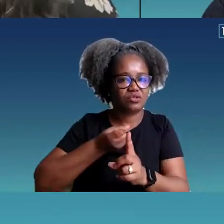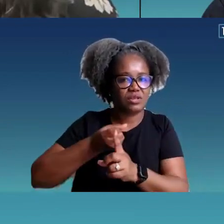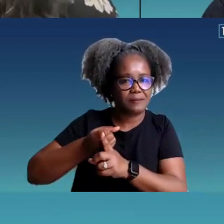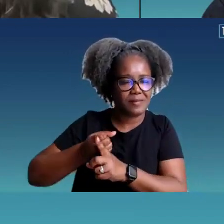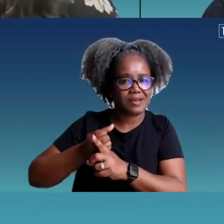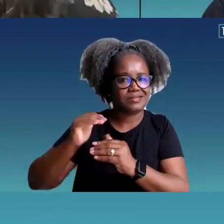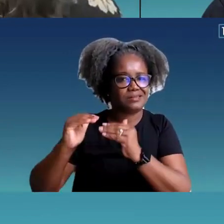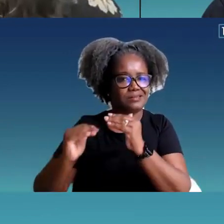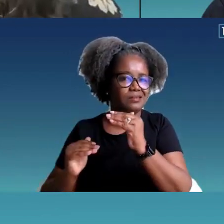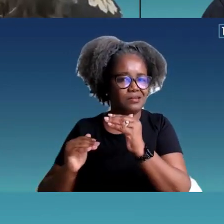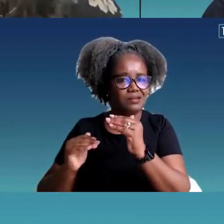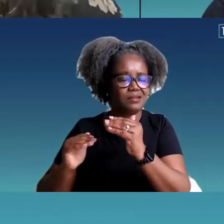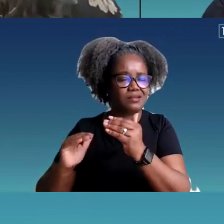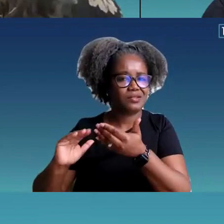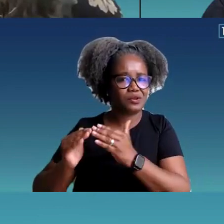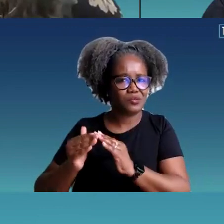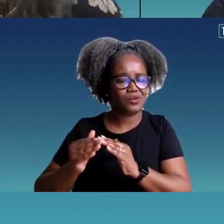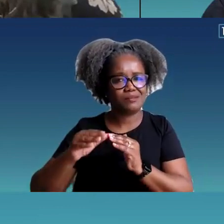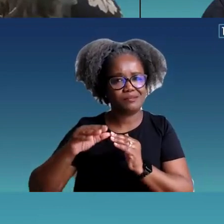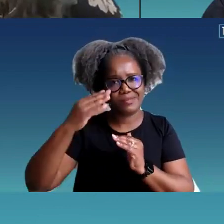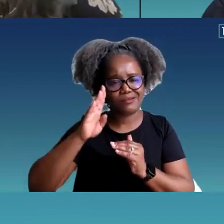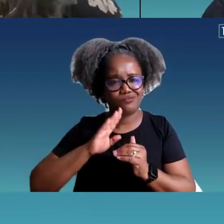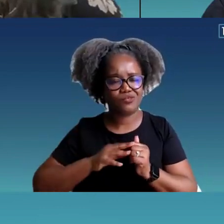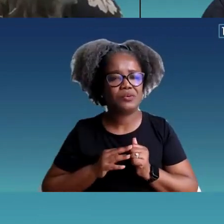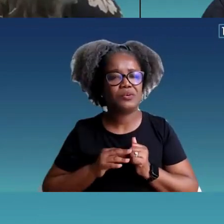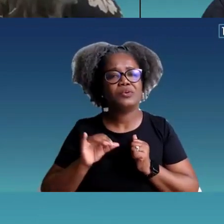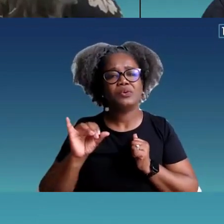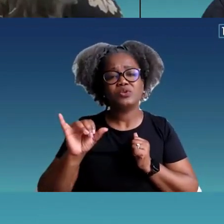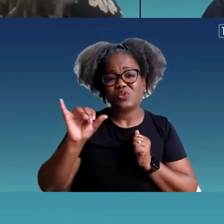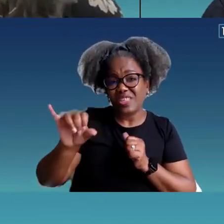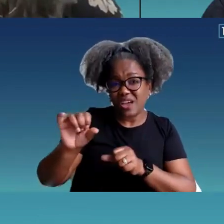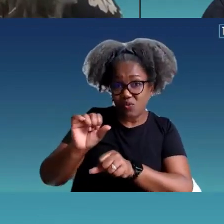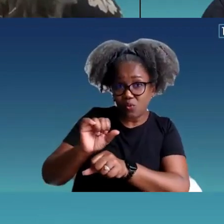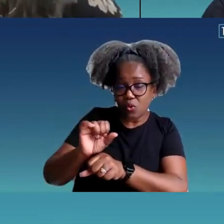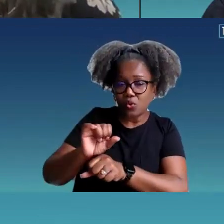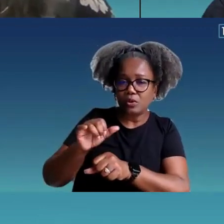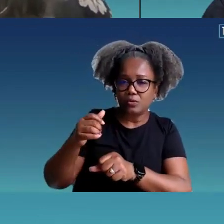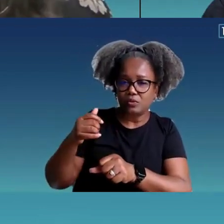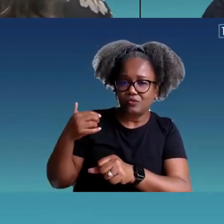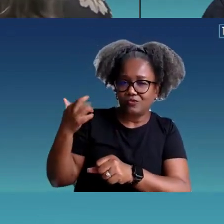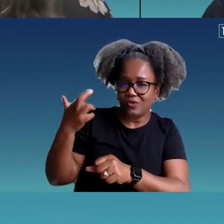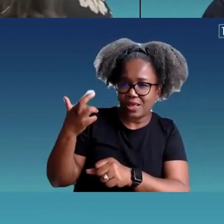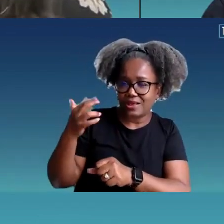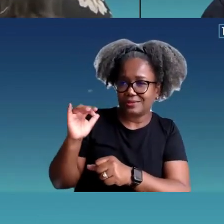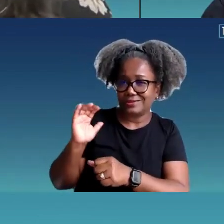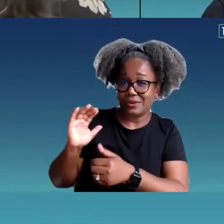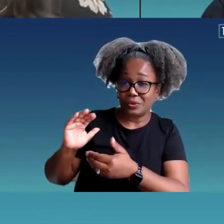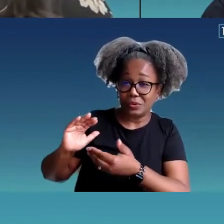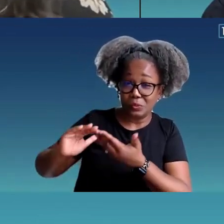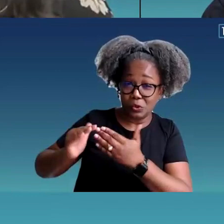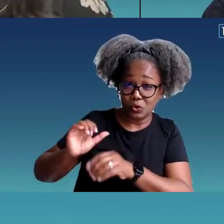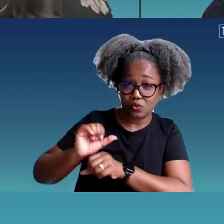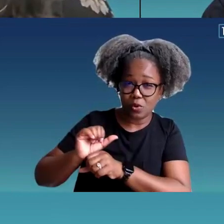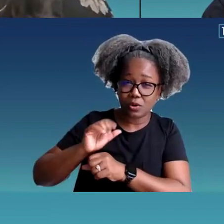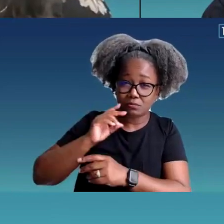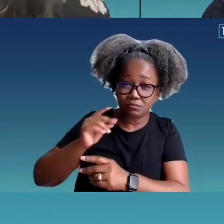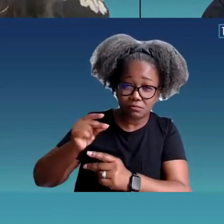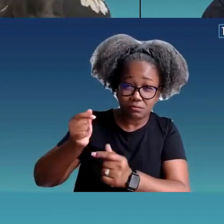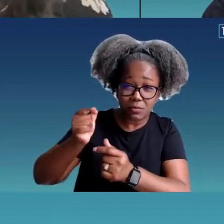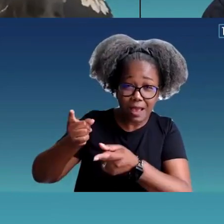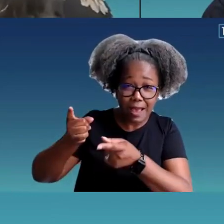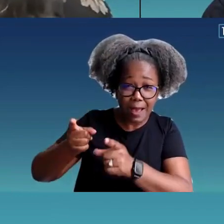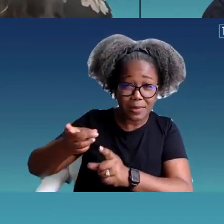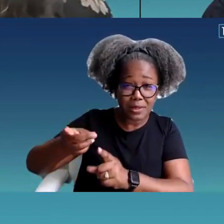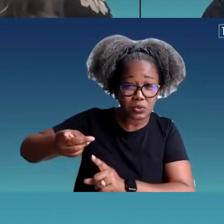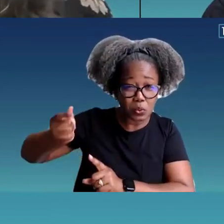So I do want to say that this kind of work takes a long time. So I want to set expectations that we're not going to change everything overnight or